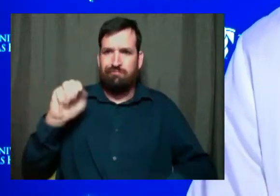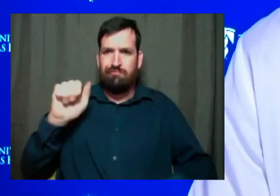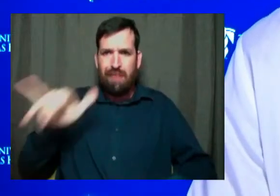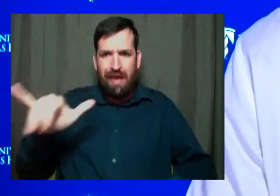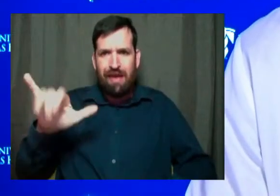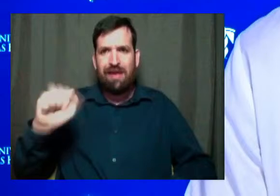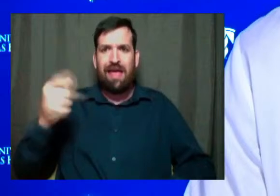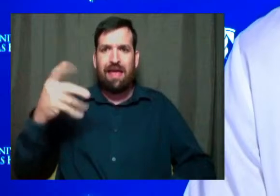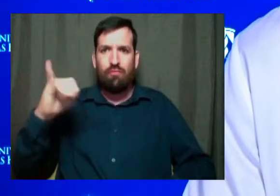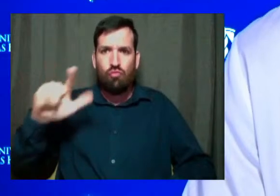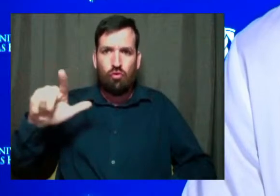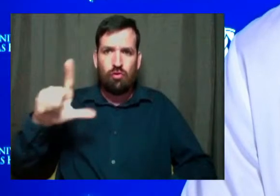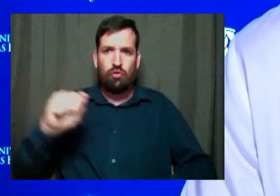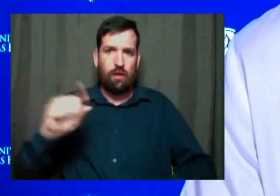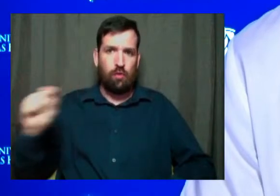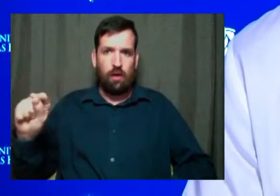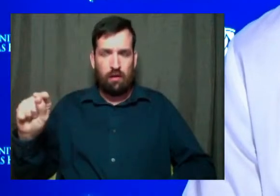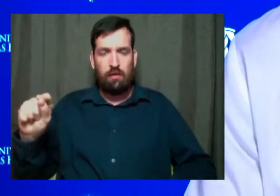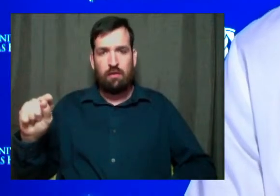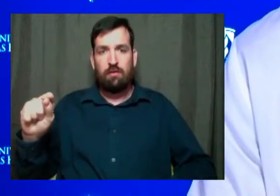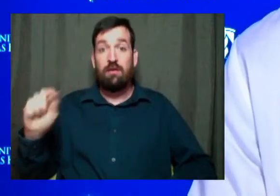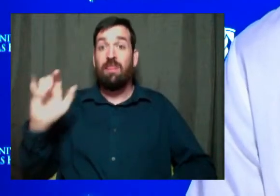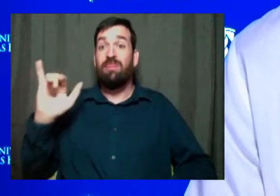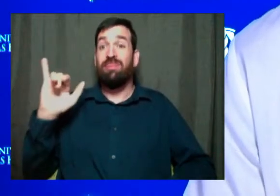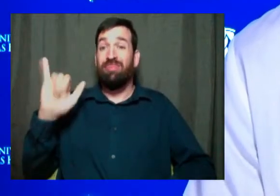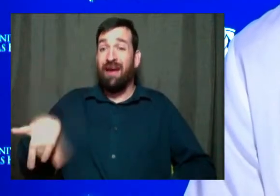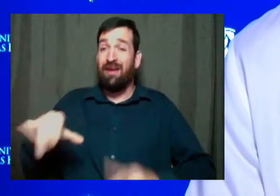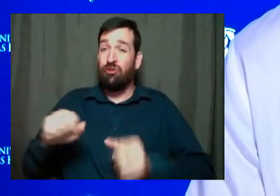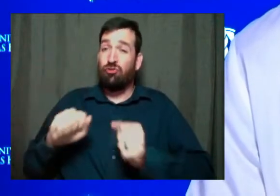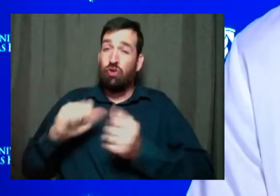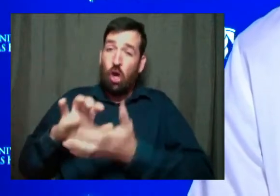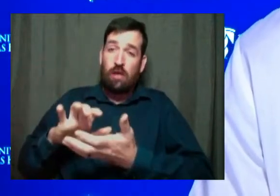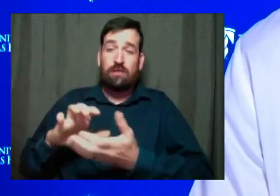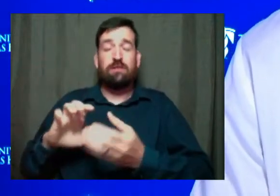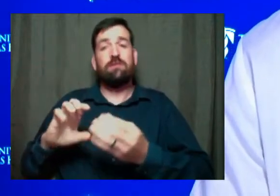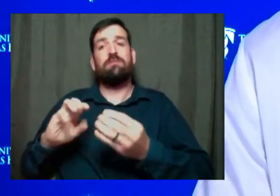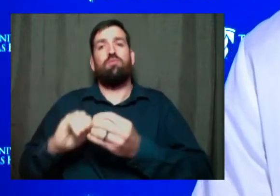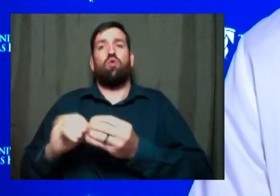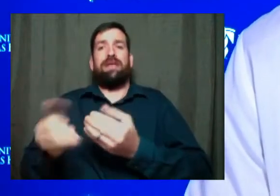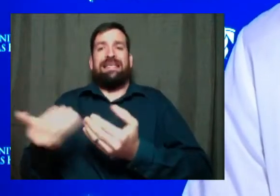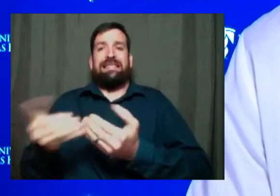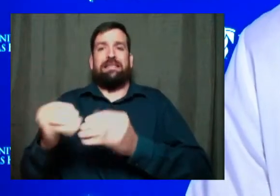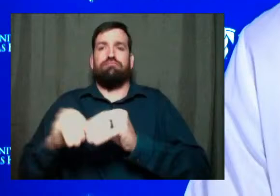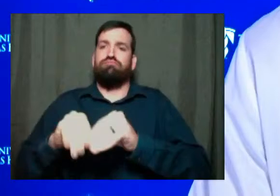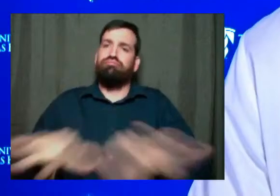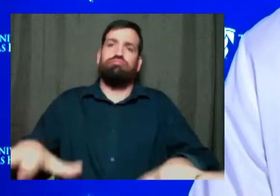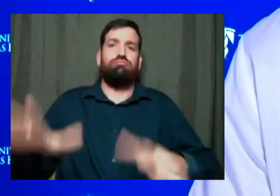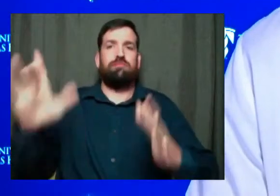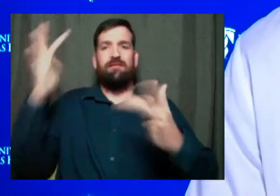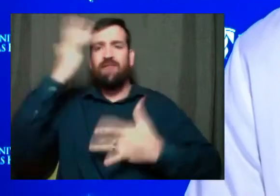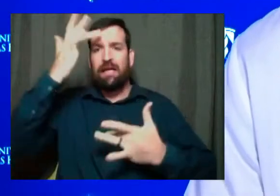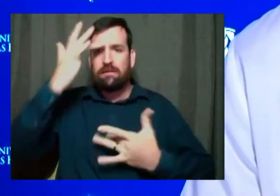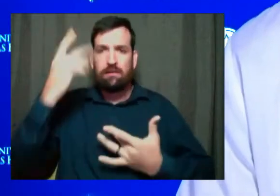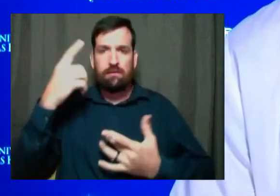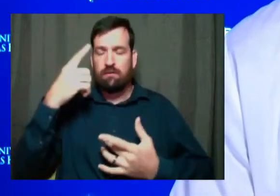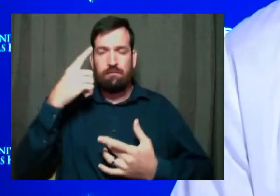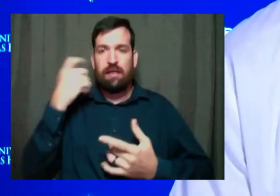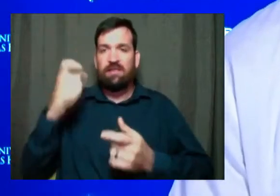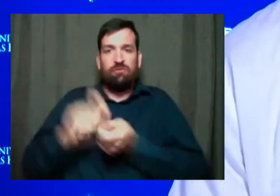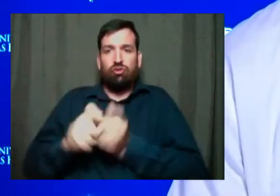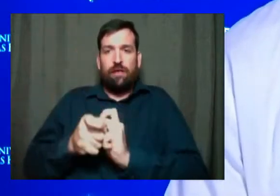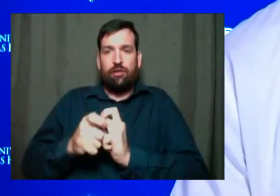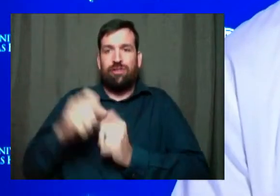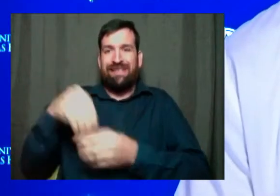that made the virus a little bit easier to infect cells because of what it does to spike. There are other mutations, or